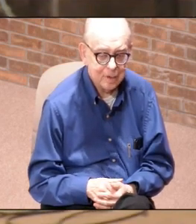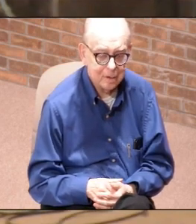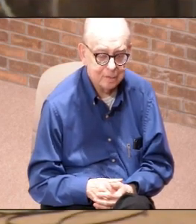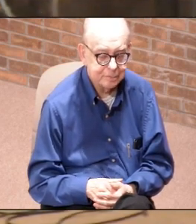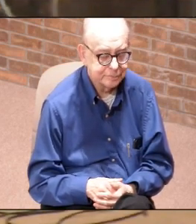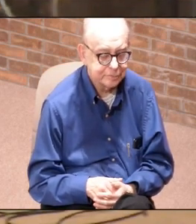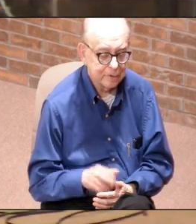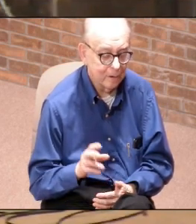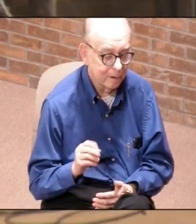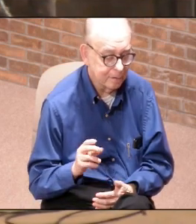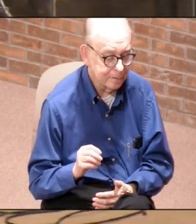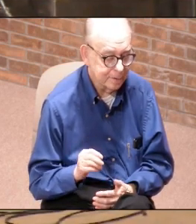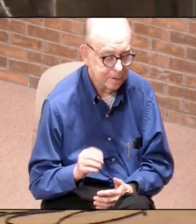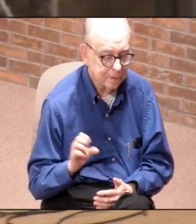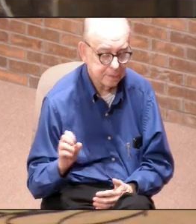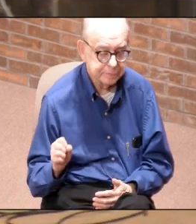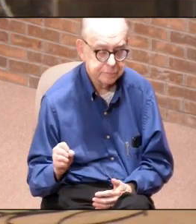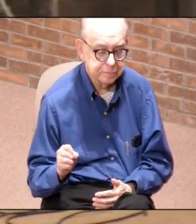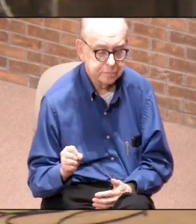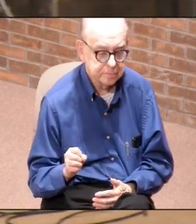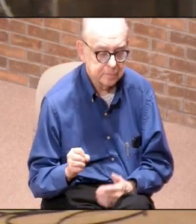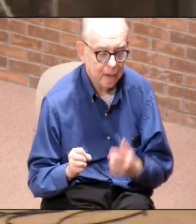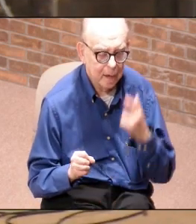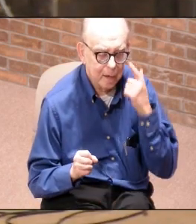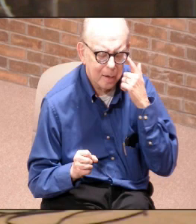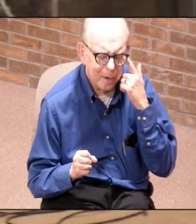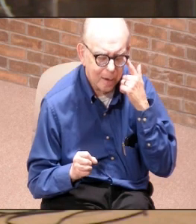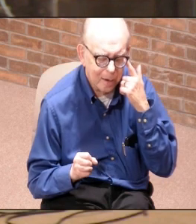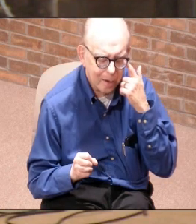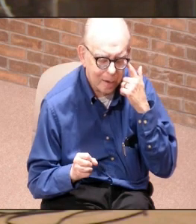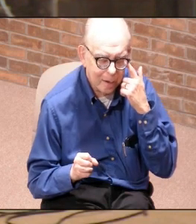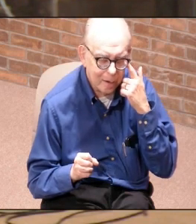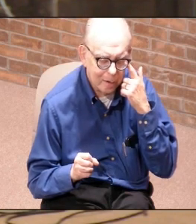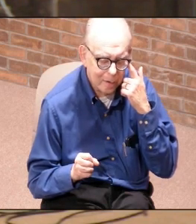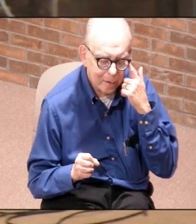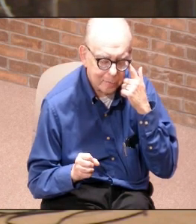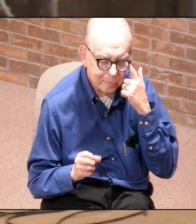All right. Simon Says, blink your eyes.